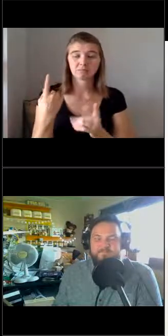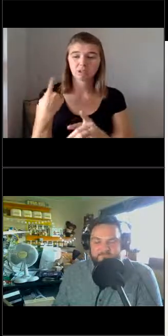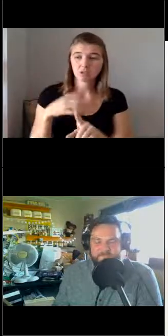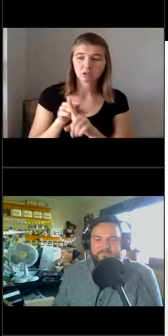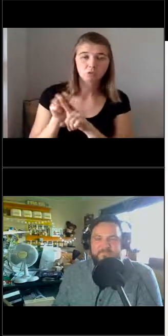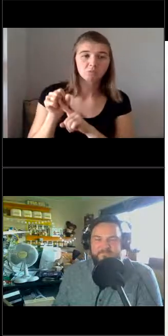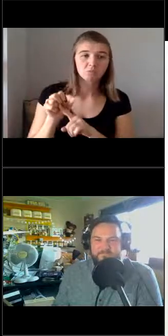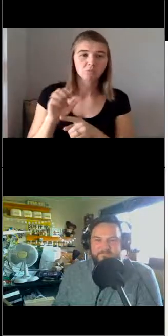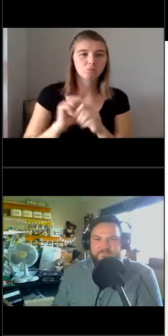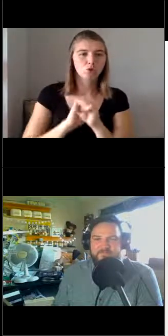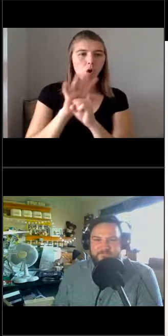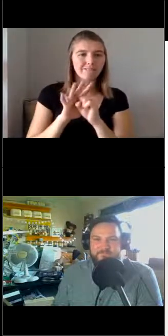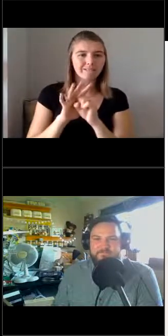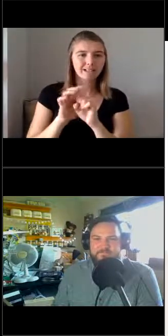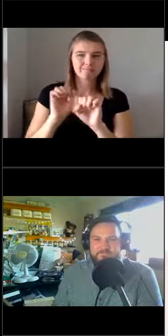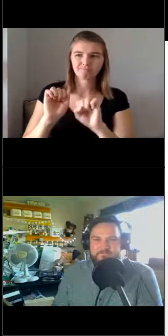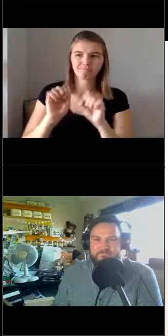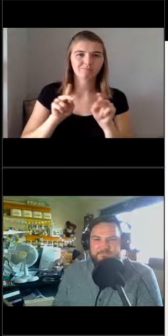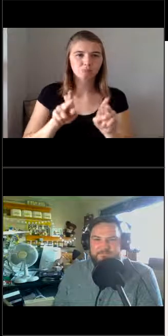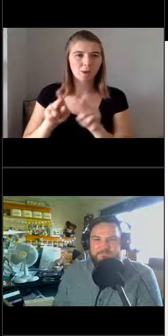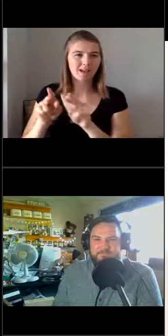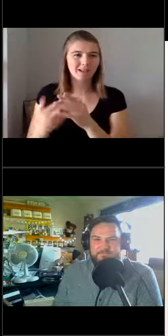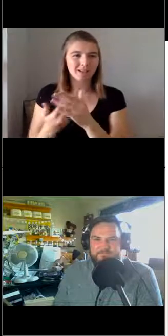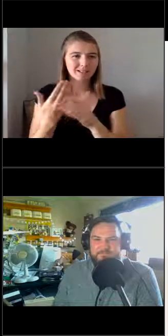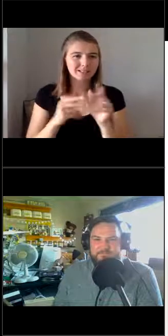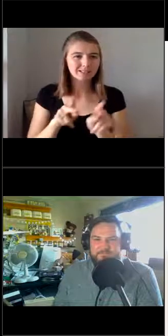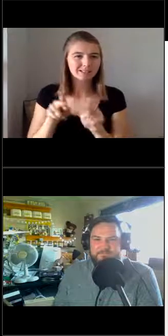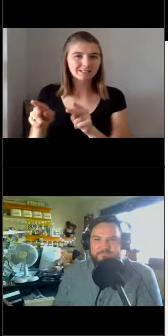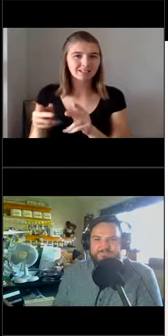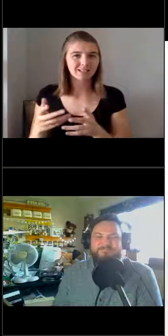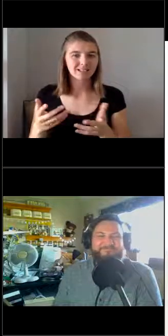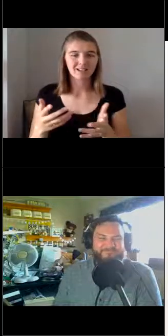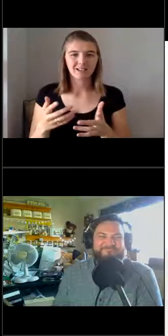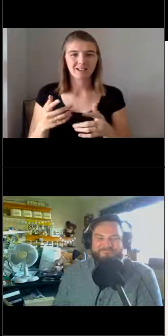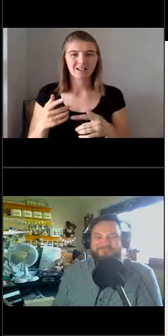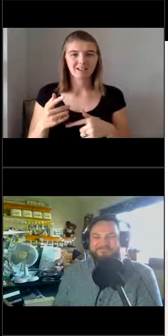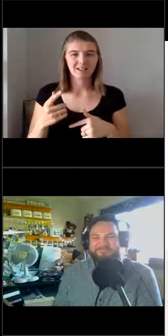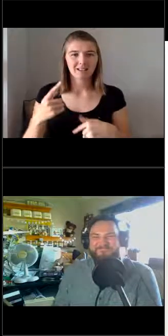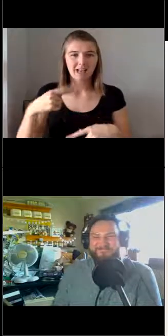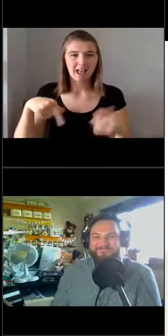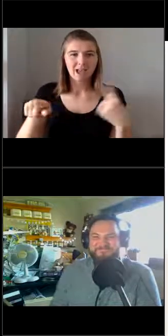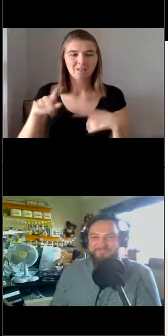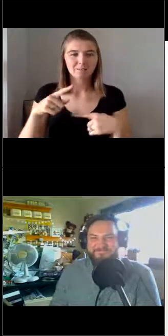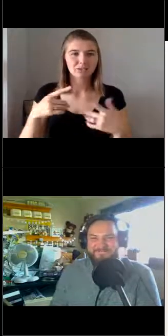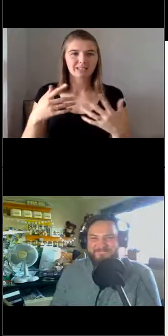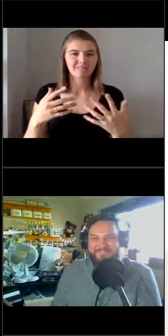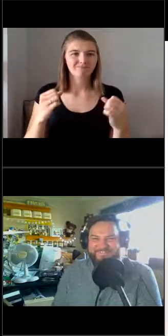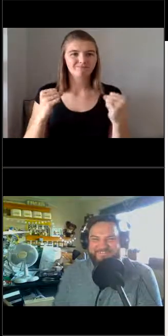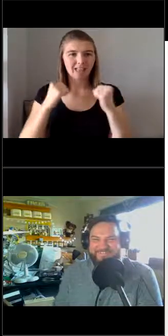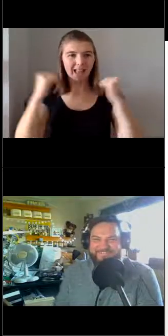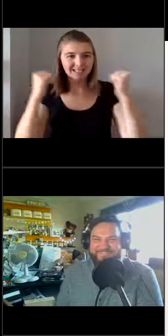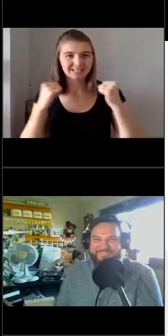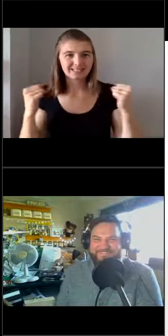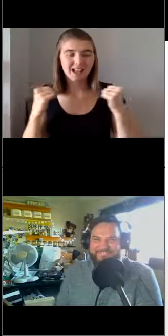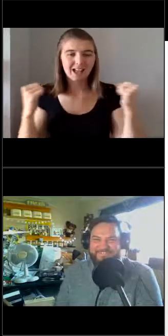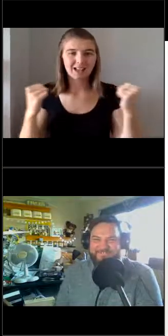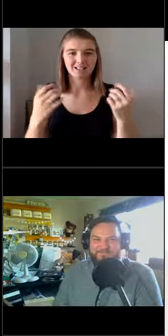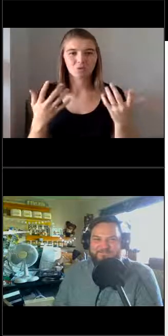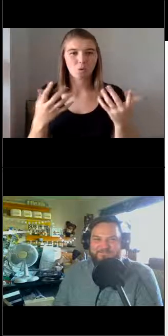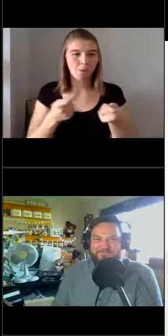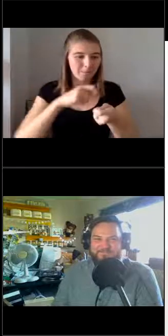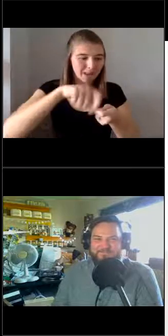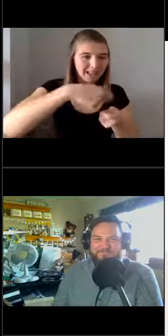started to do, you know, to bake the no-knead bread that everyone is doing on YouTube and Facebook. So I started to bake a